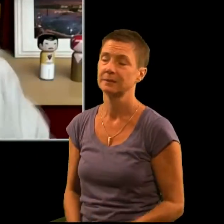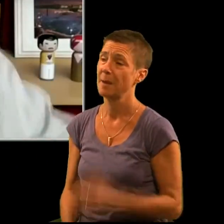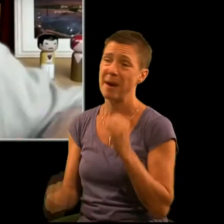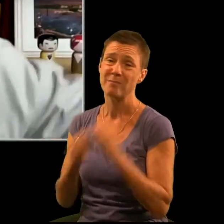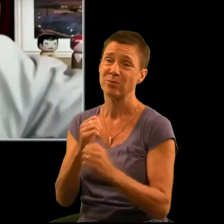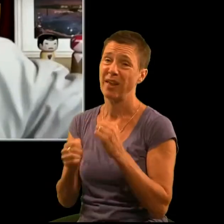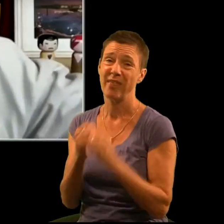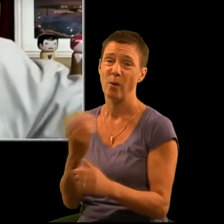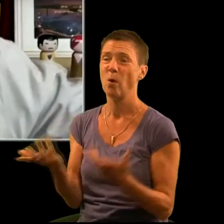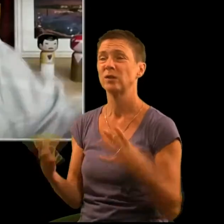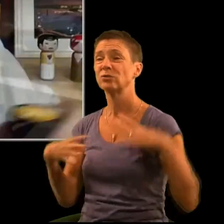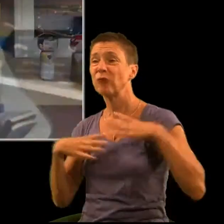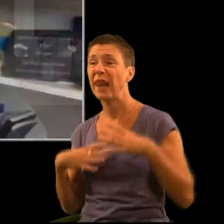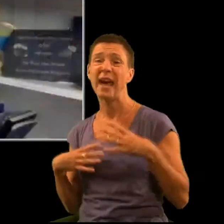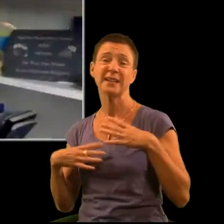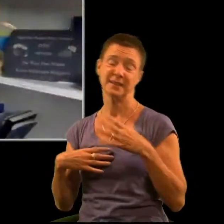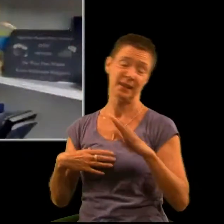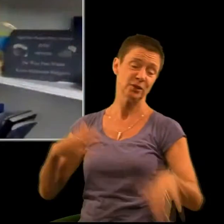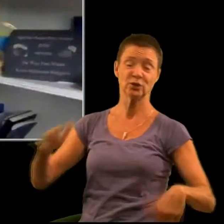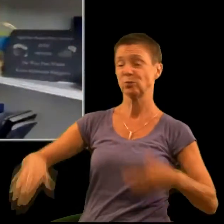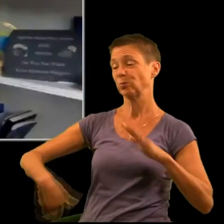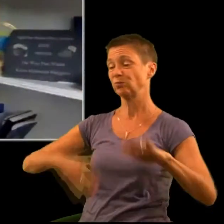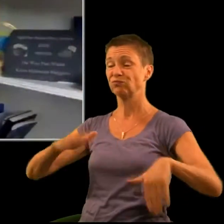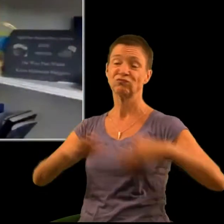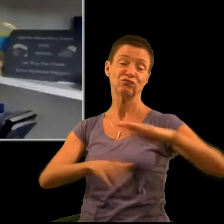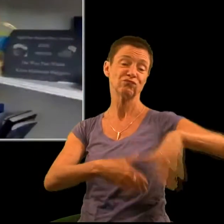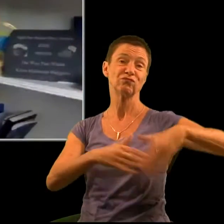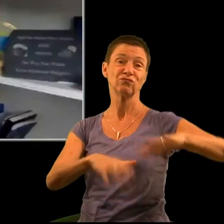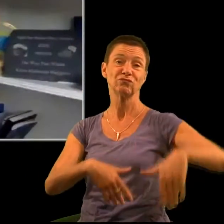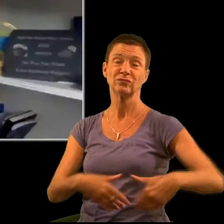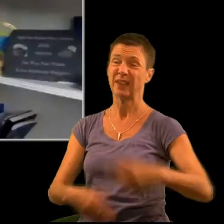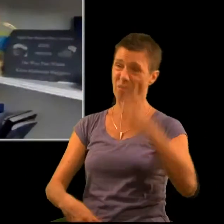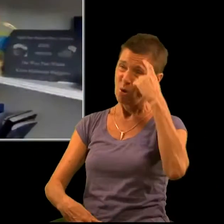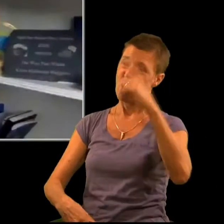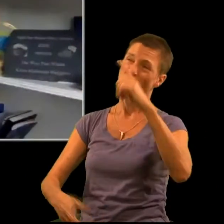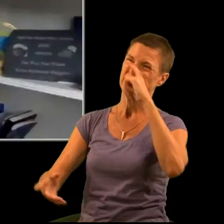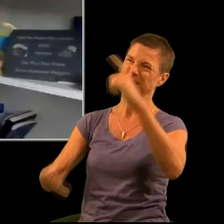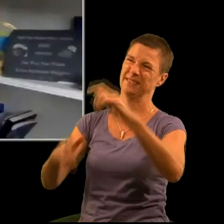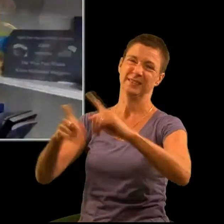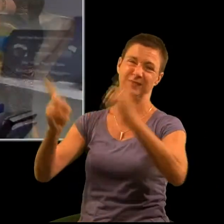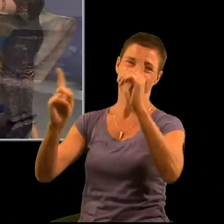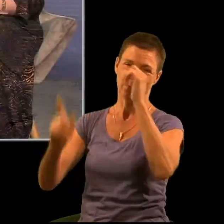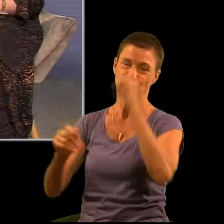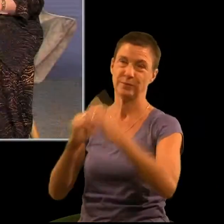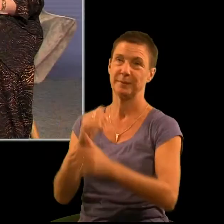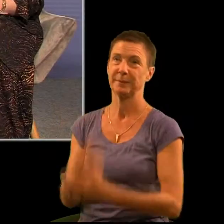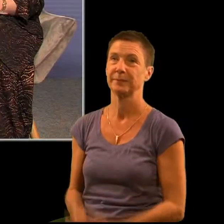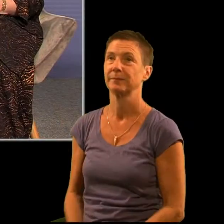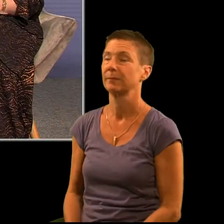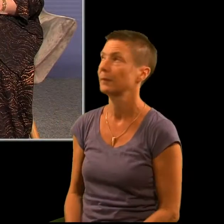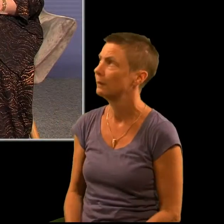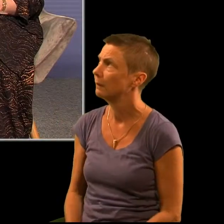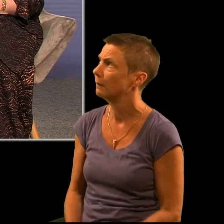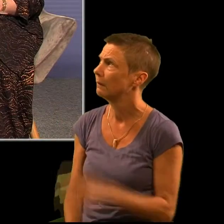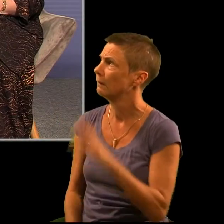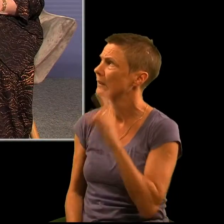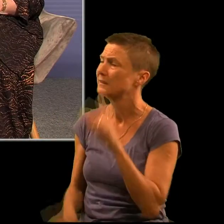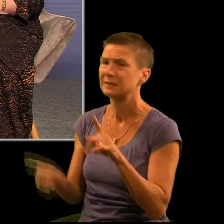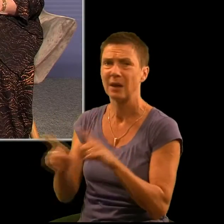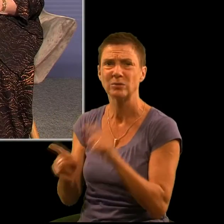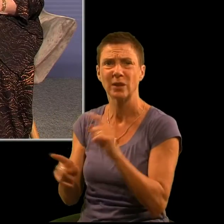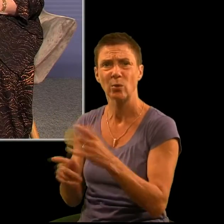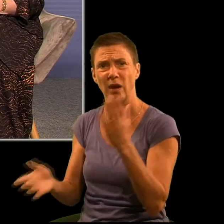my brother was just like chilling. He was fine. He was like, "Sis has got this." It also sounds a little bit like you had a real life version